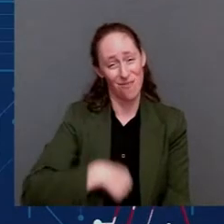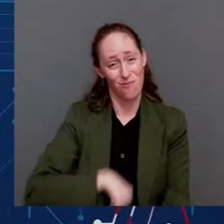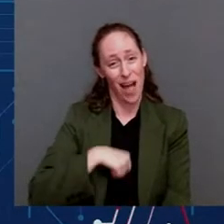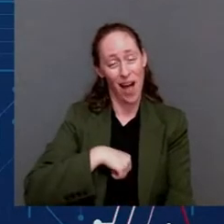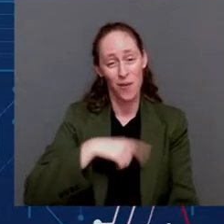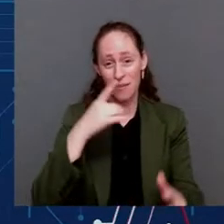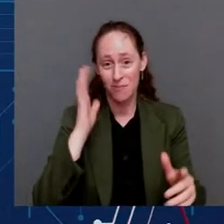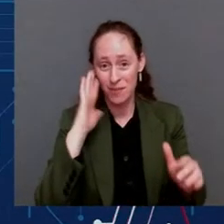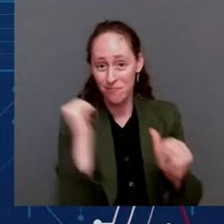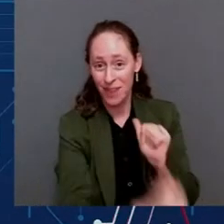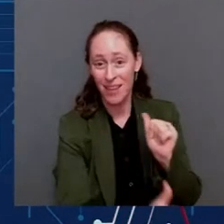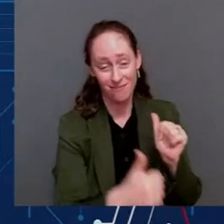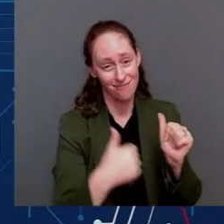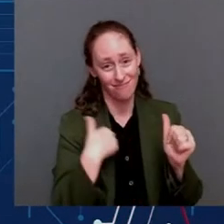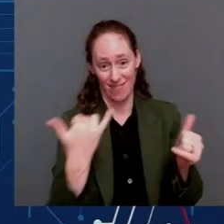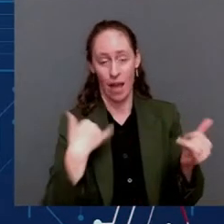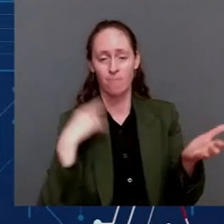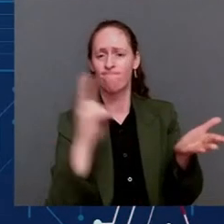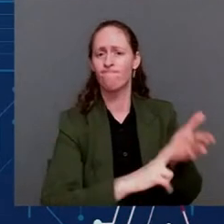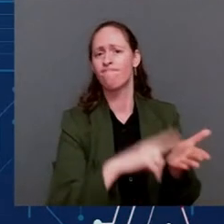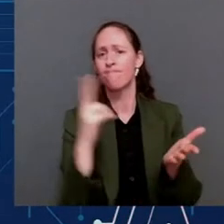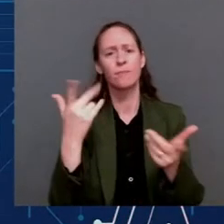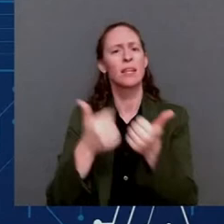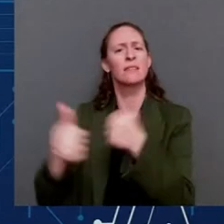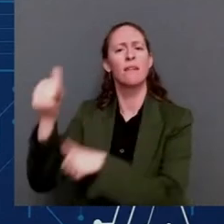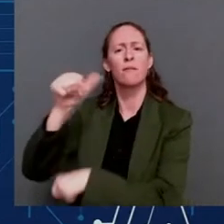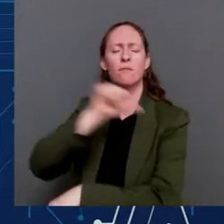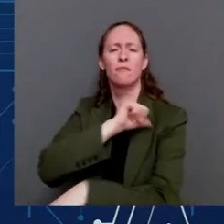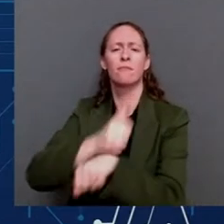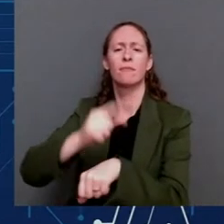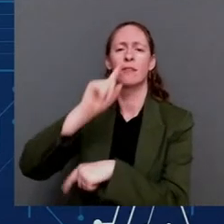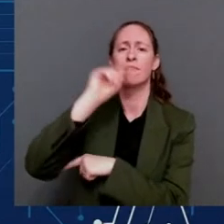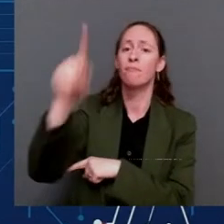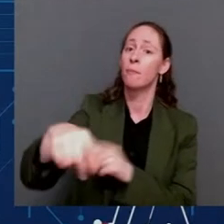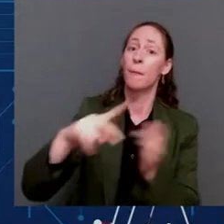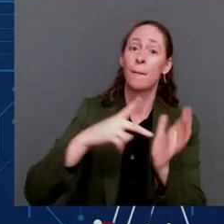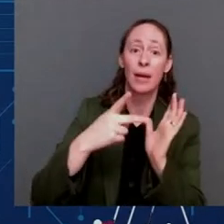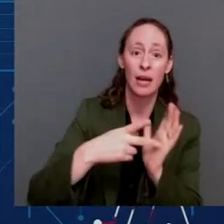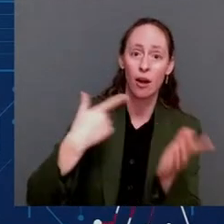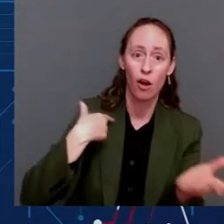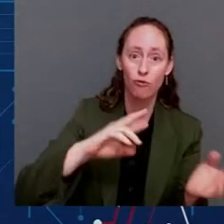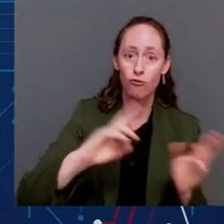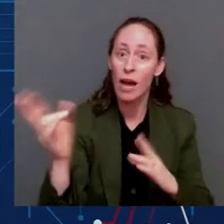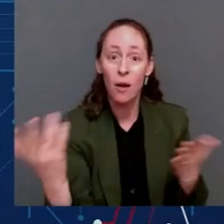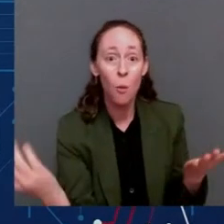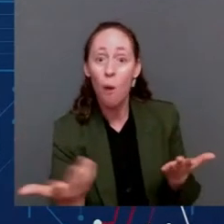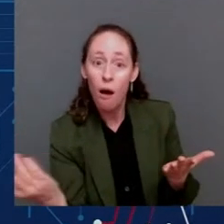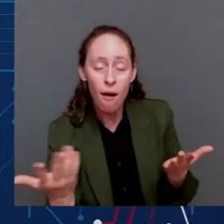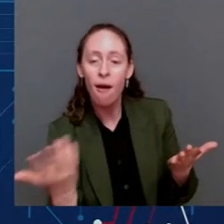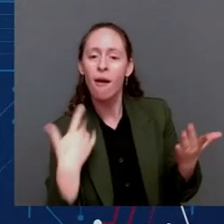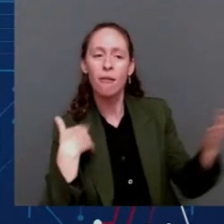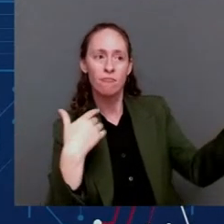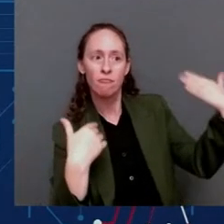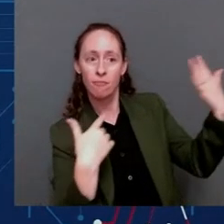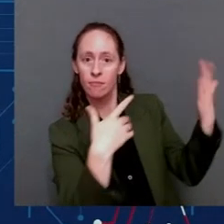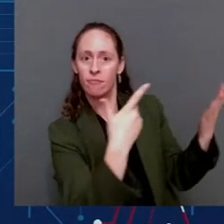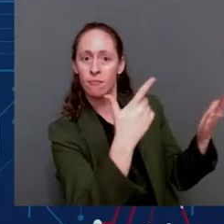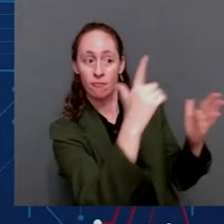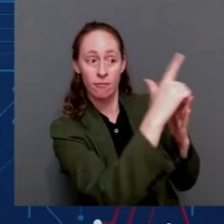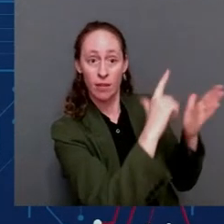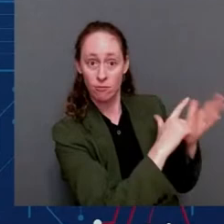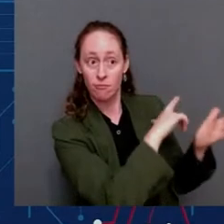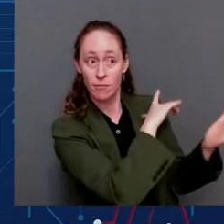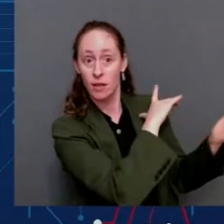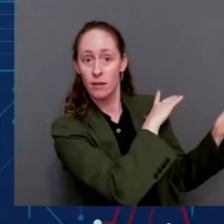ready for the influx of resources from the CHIPS and Science Act. This bipartisan legislation is a win for workers, it is a win